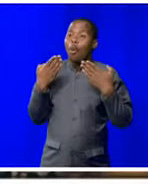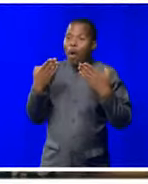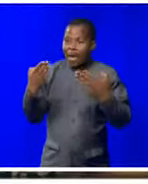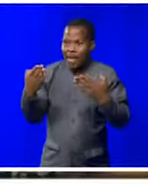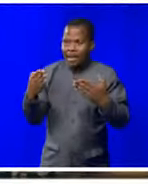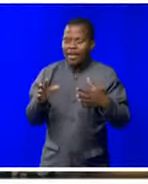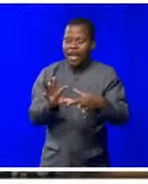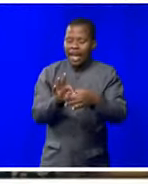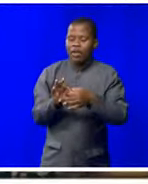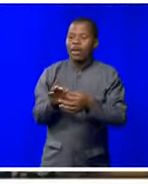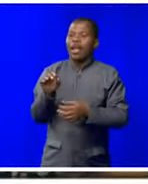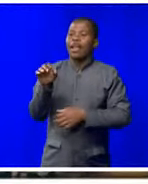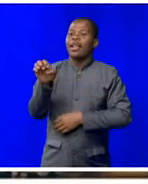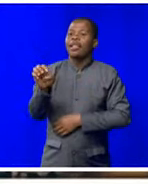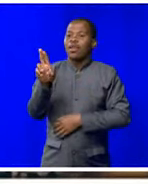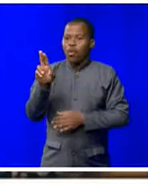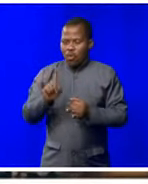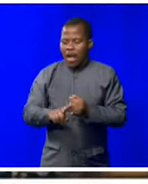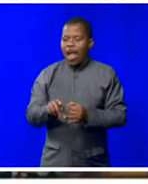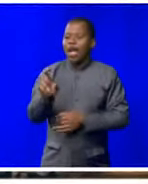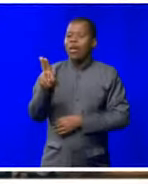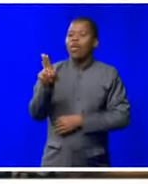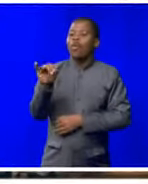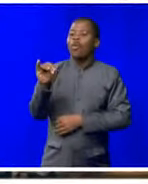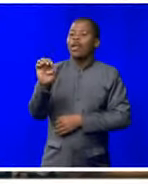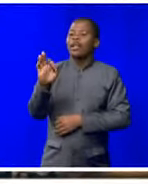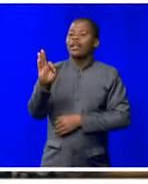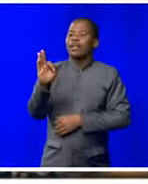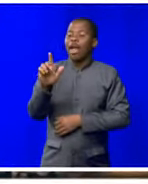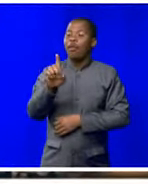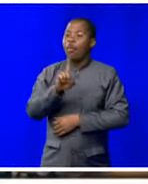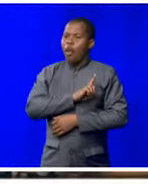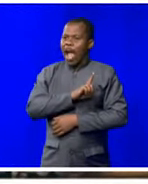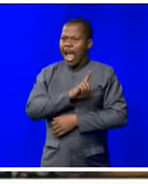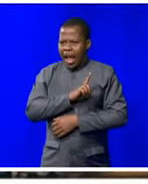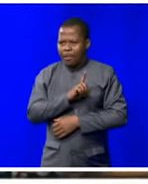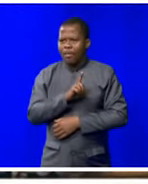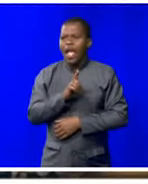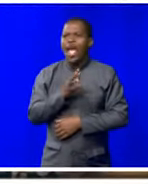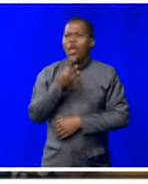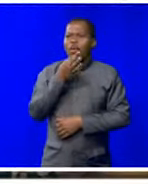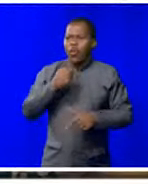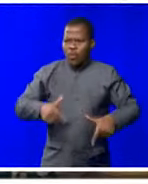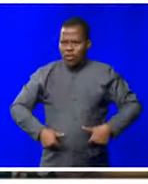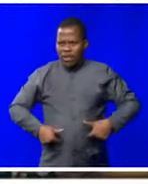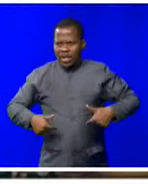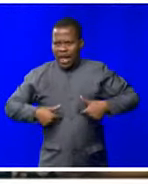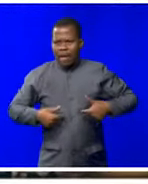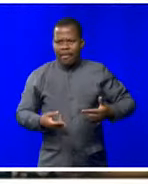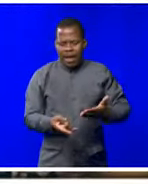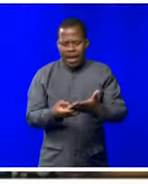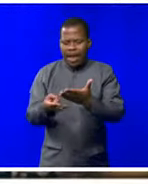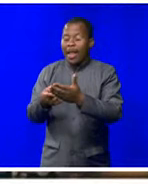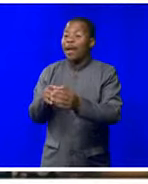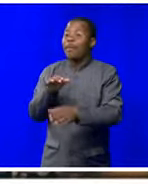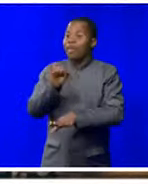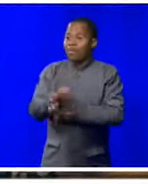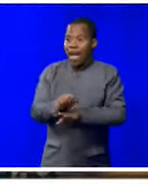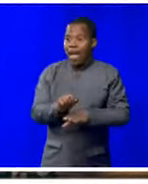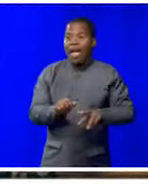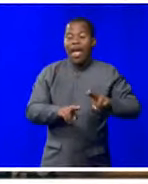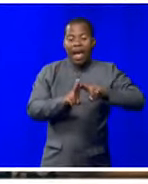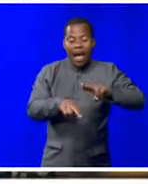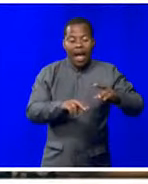Education, European Union, and UNICEF as it yields positive results. The minister was represented by the undersecretary